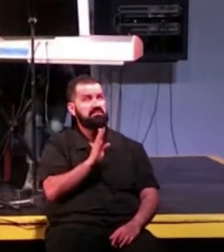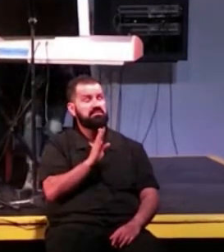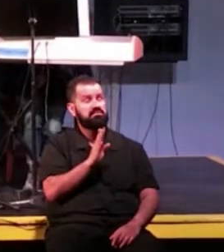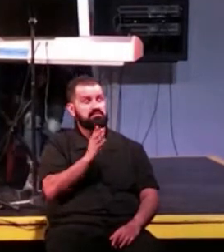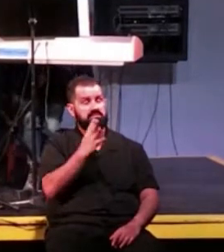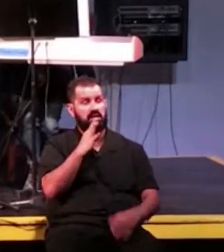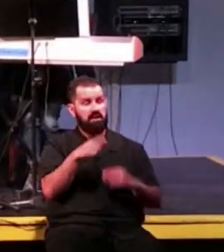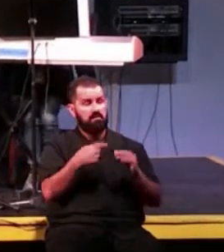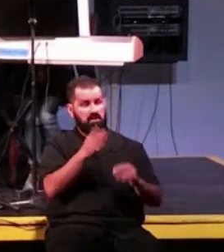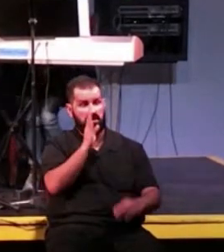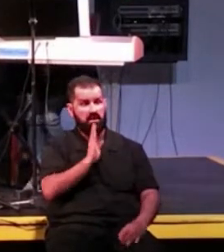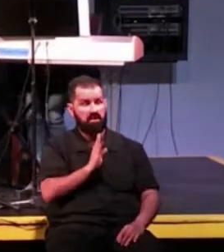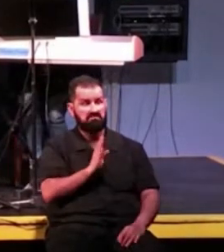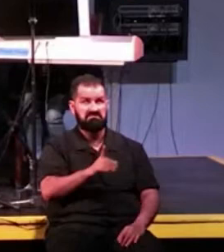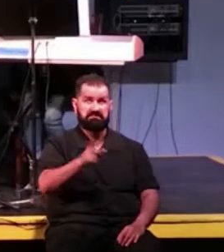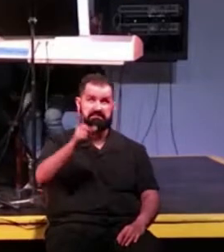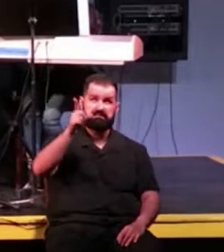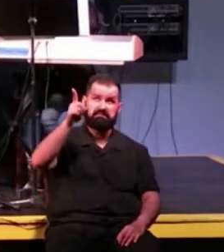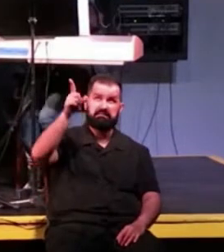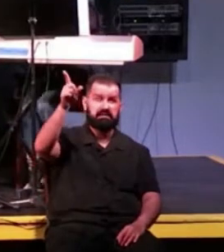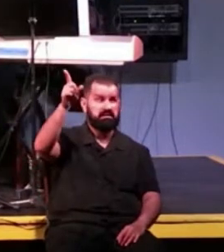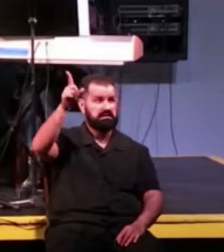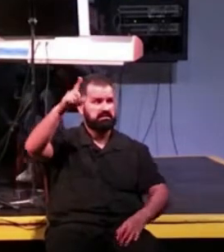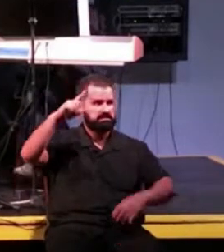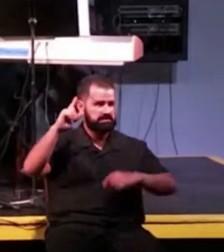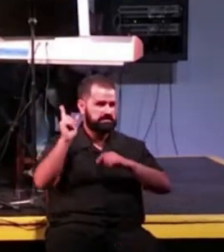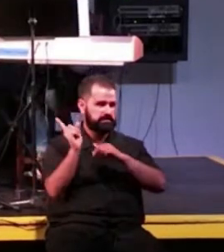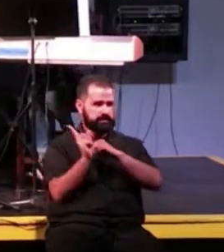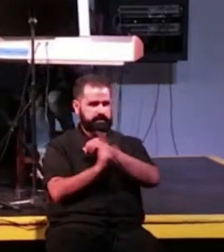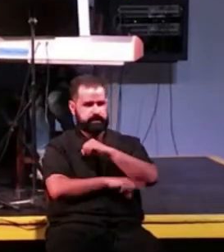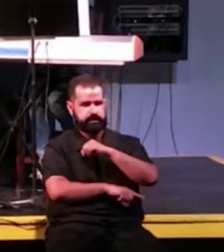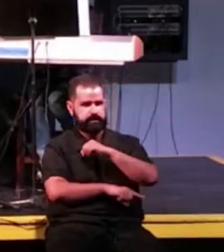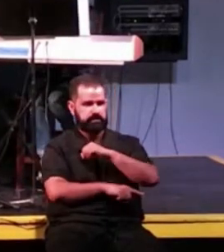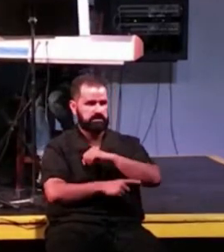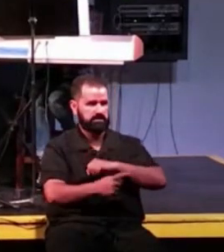talking about God, has dealt with me